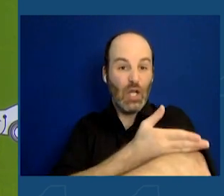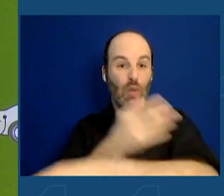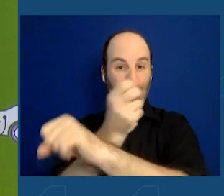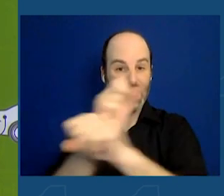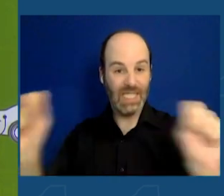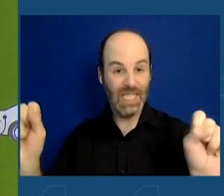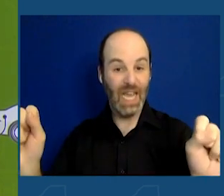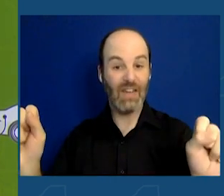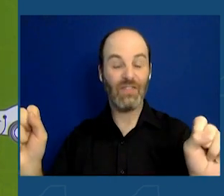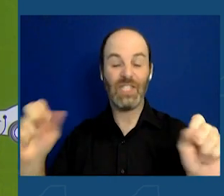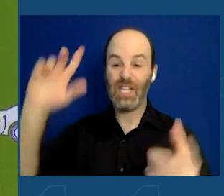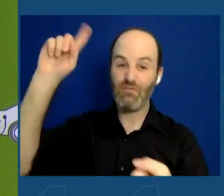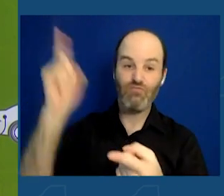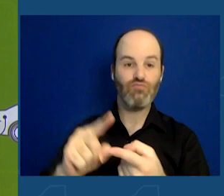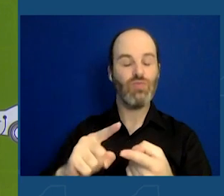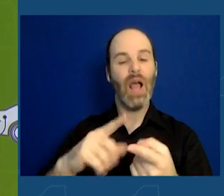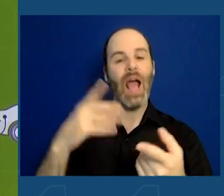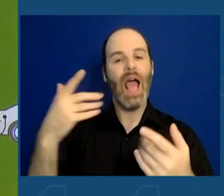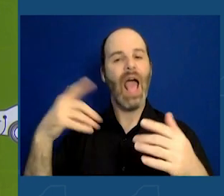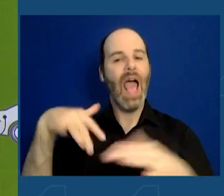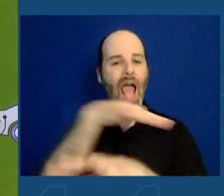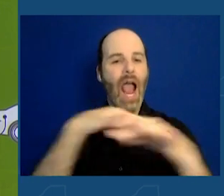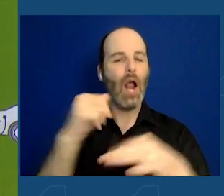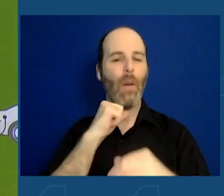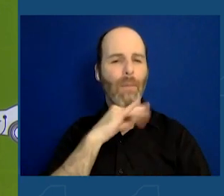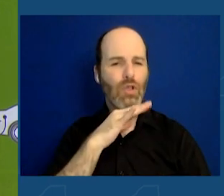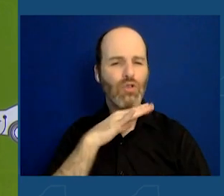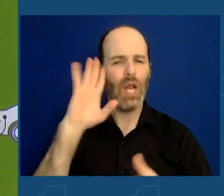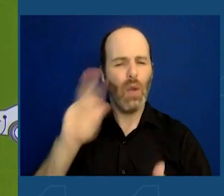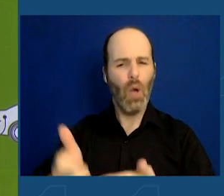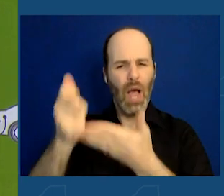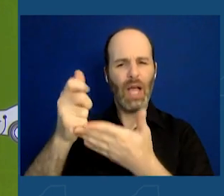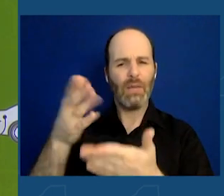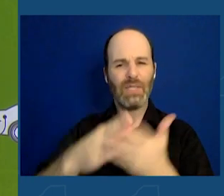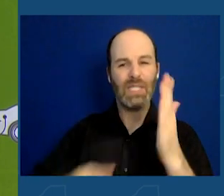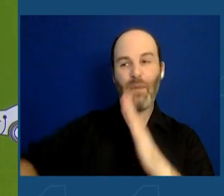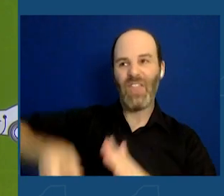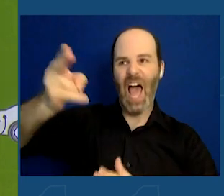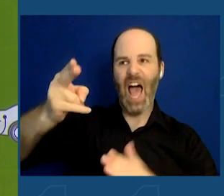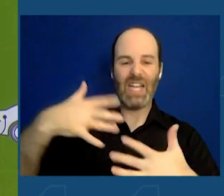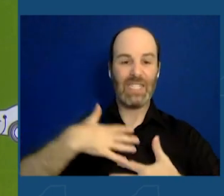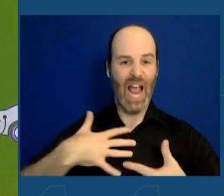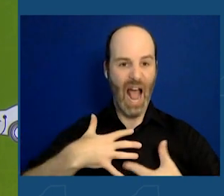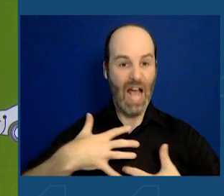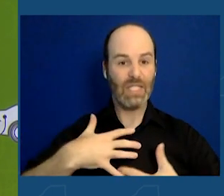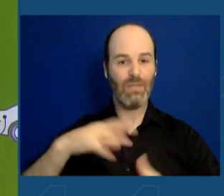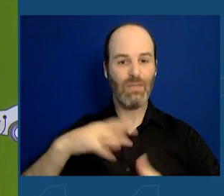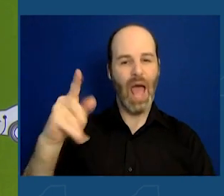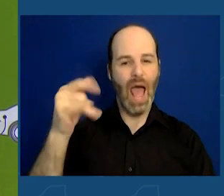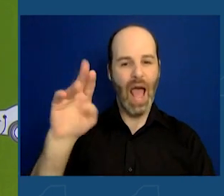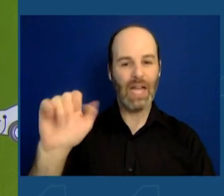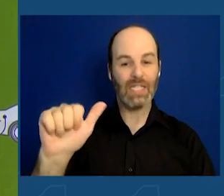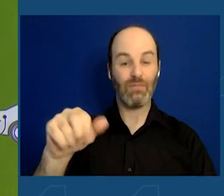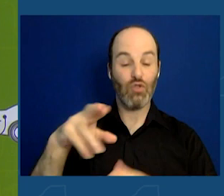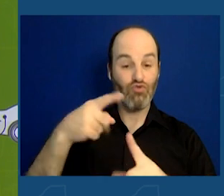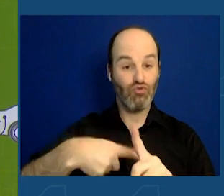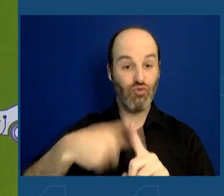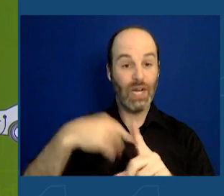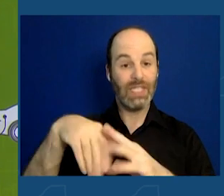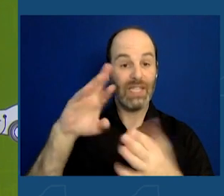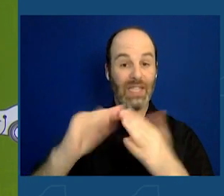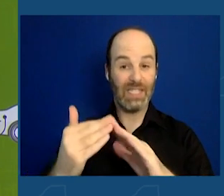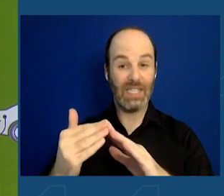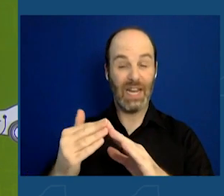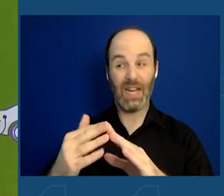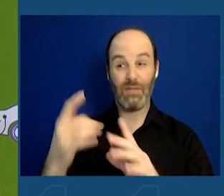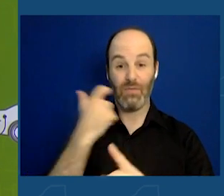reduce air pollution, and will help some of the highest asthma rates in our city and our state. Now, last October, we talked about how we completed